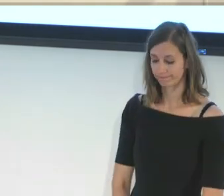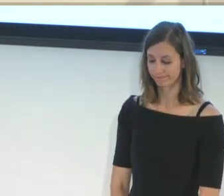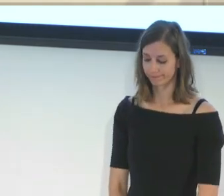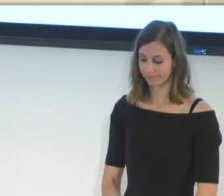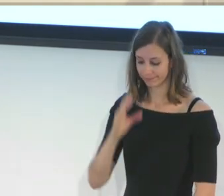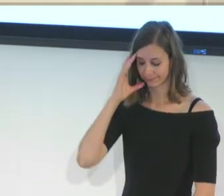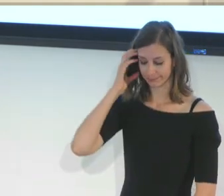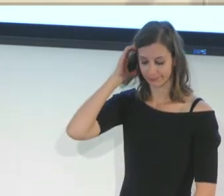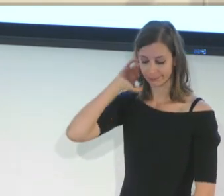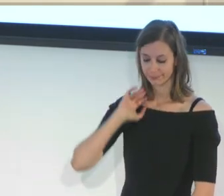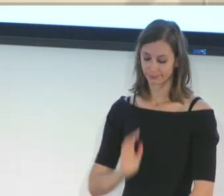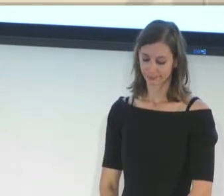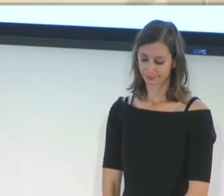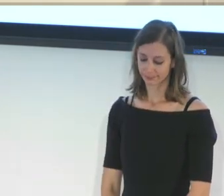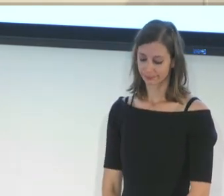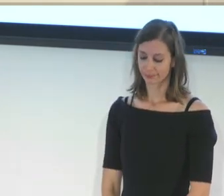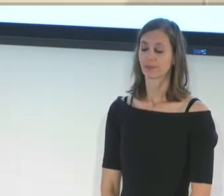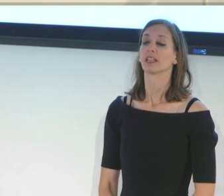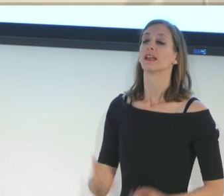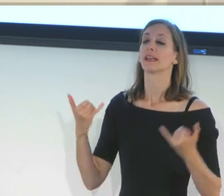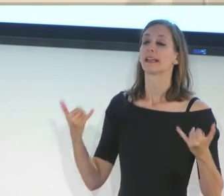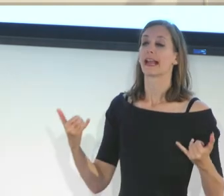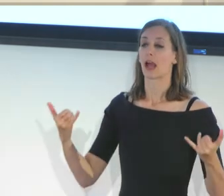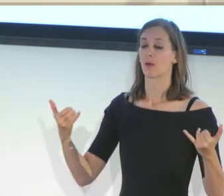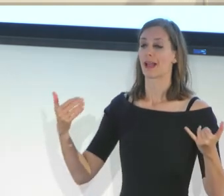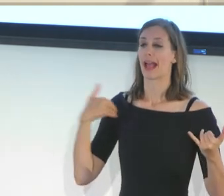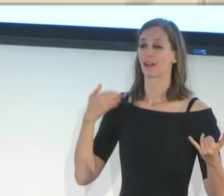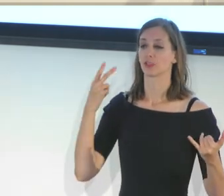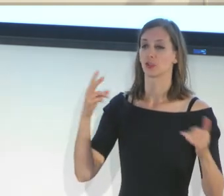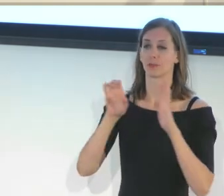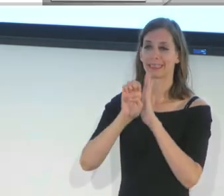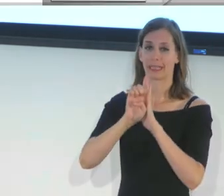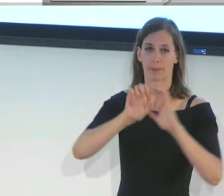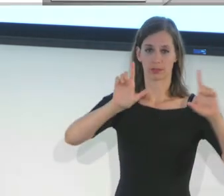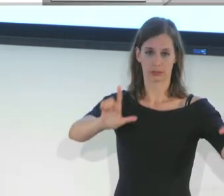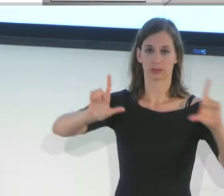So on the screen, there are now two examples of